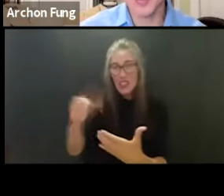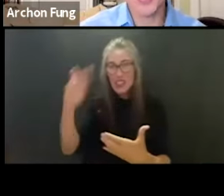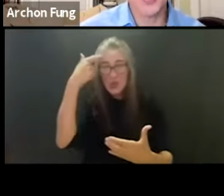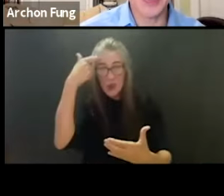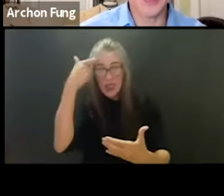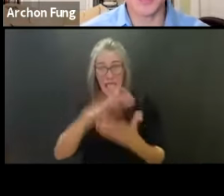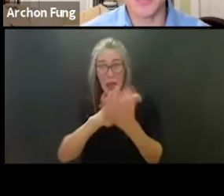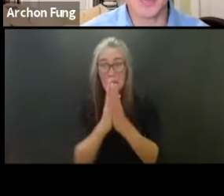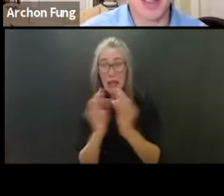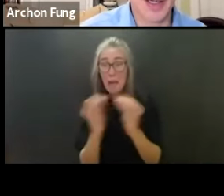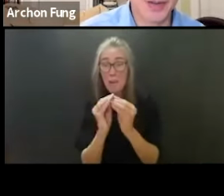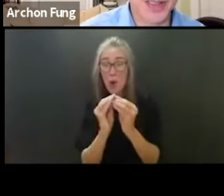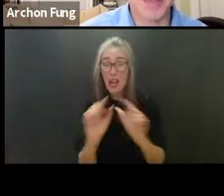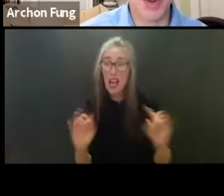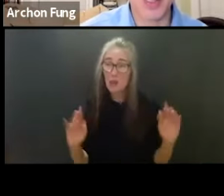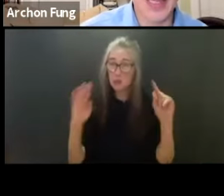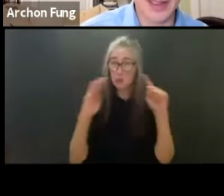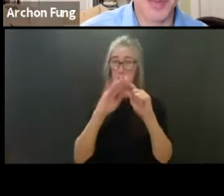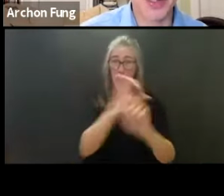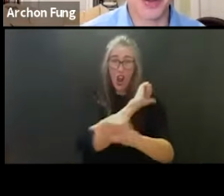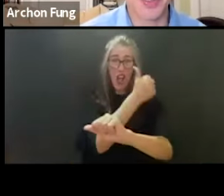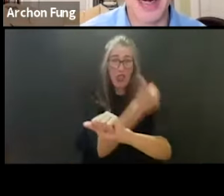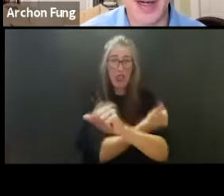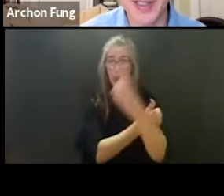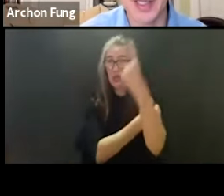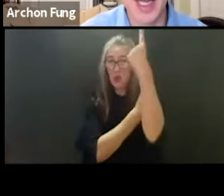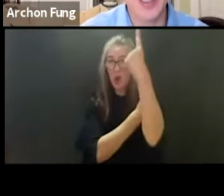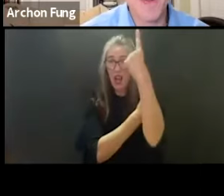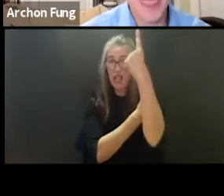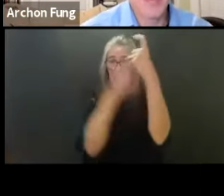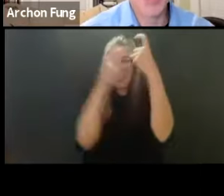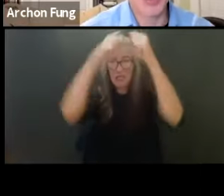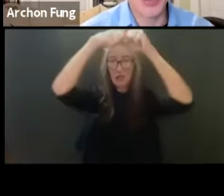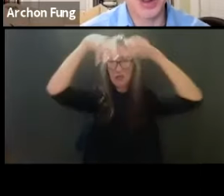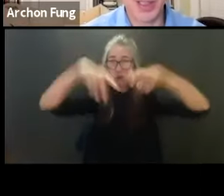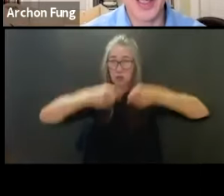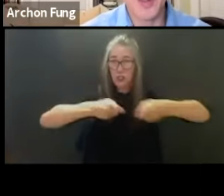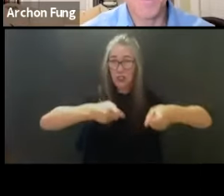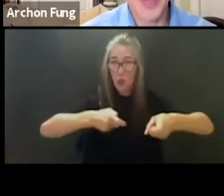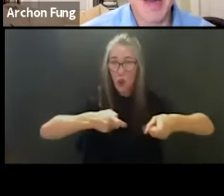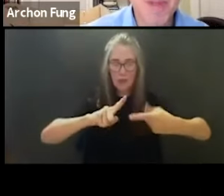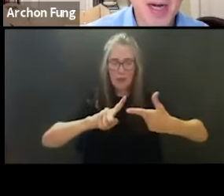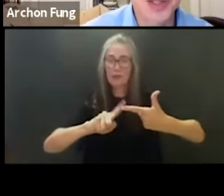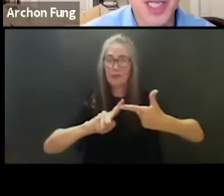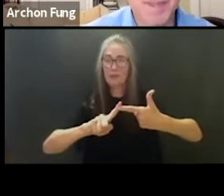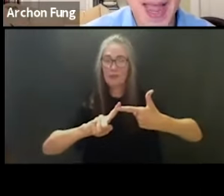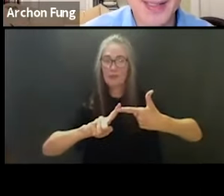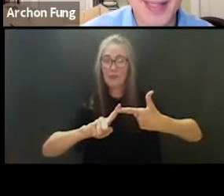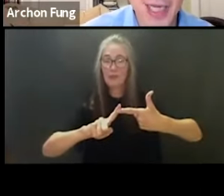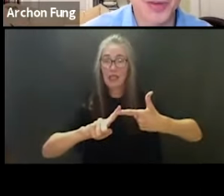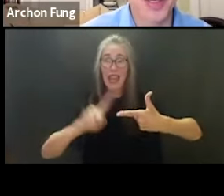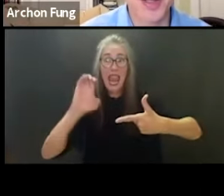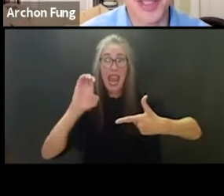years. Do you think that the scenario is more likely to be authoritarian decline, purgatory, empire strikes